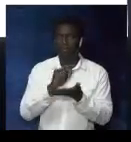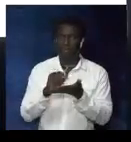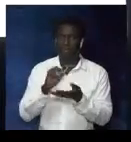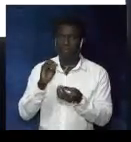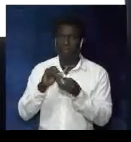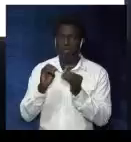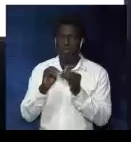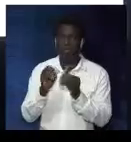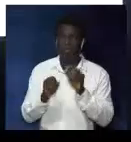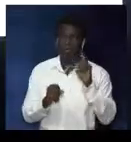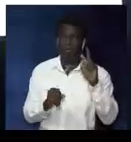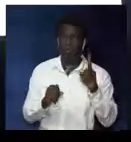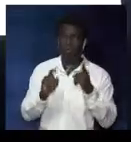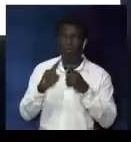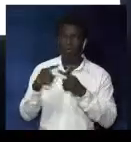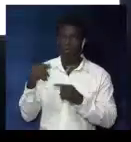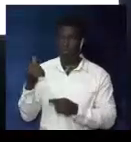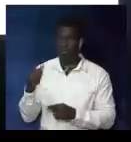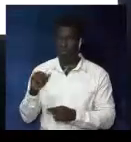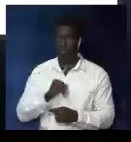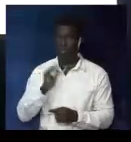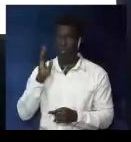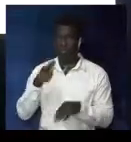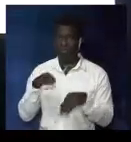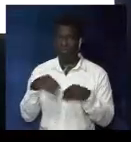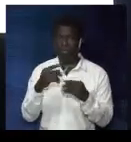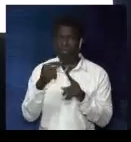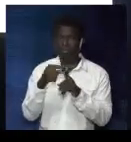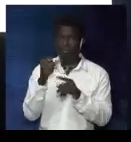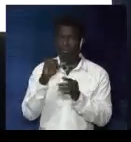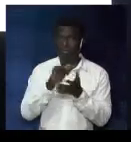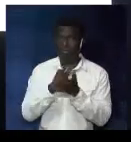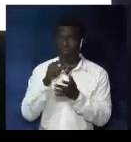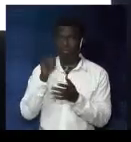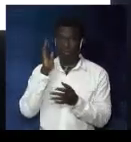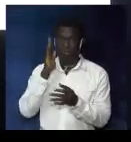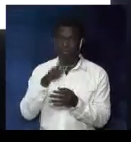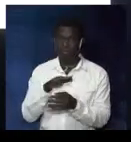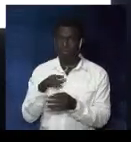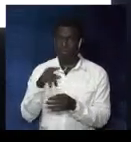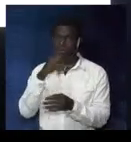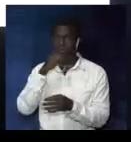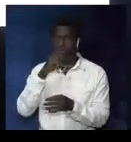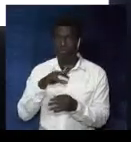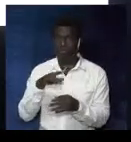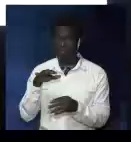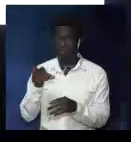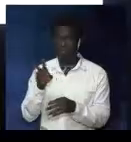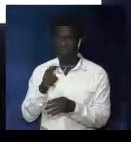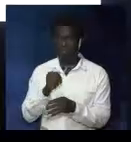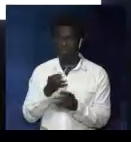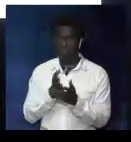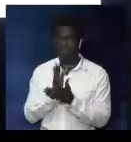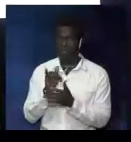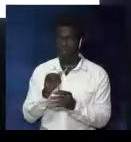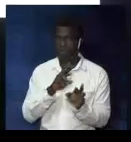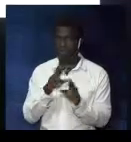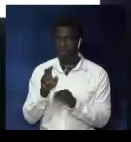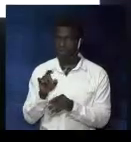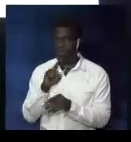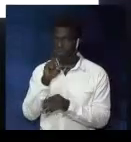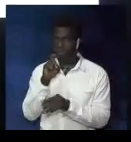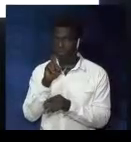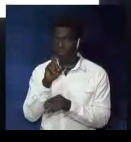write numbers 1 to 10. I am going to give you words that you're going to spell, and you must spell them correctly. Are you